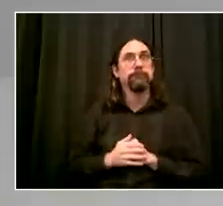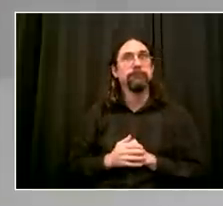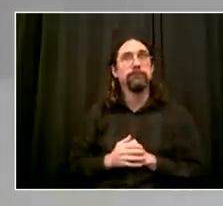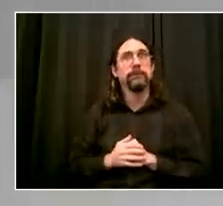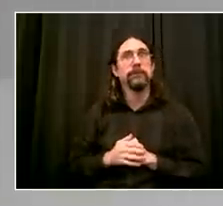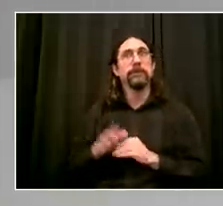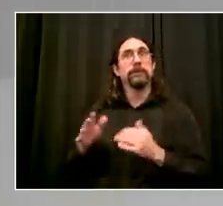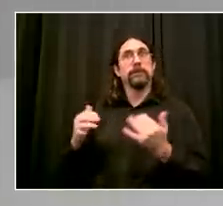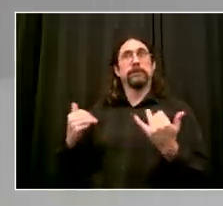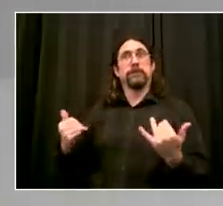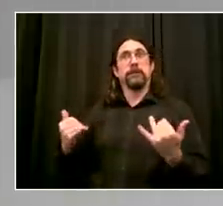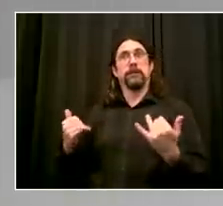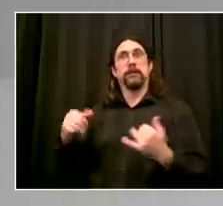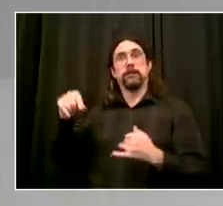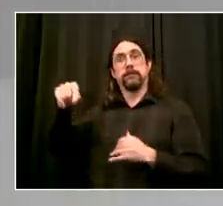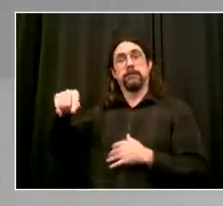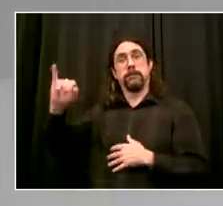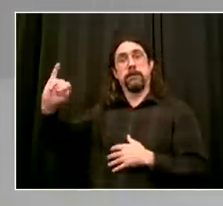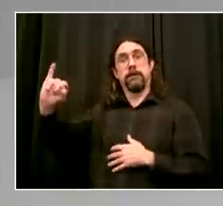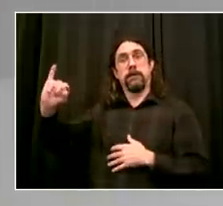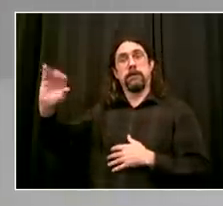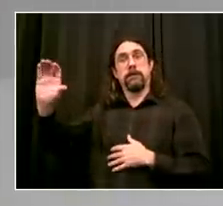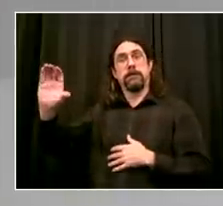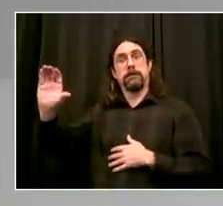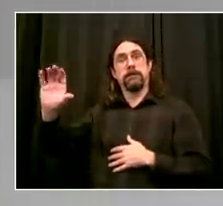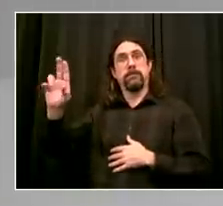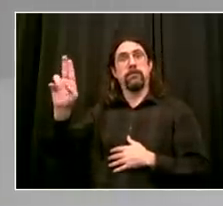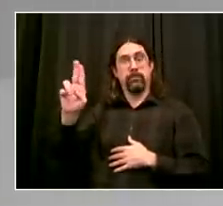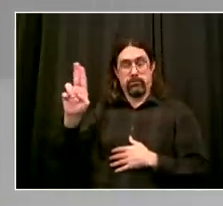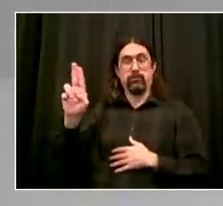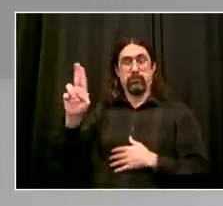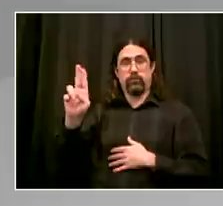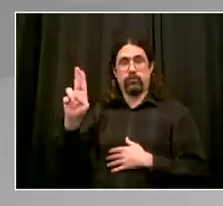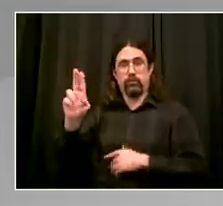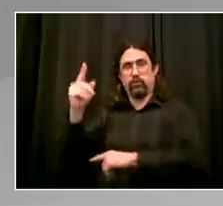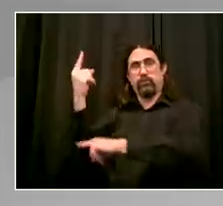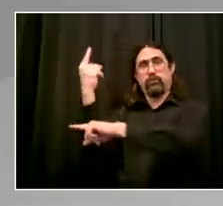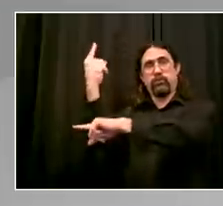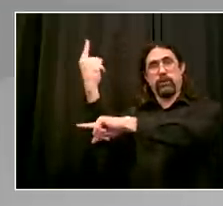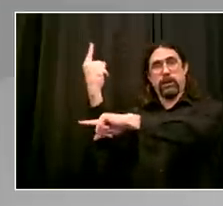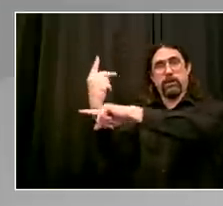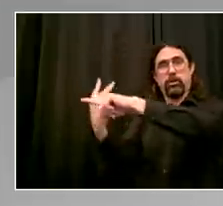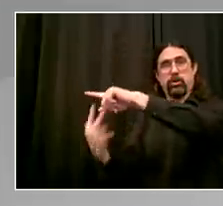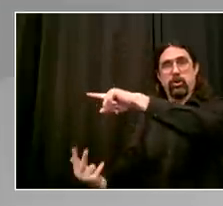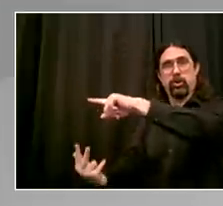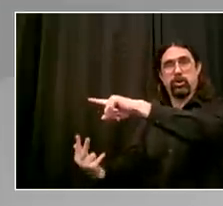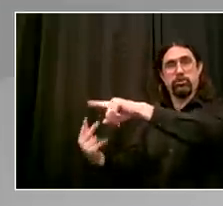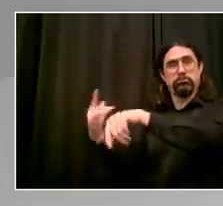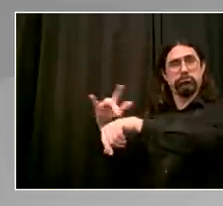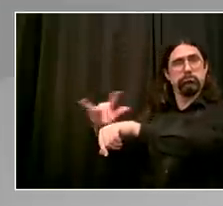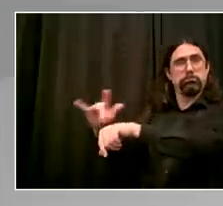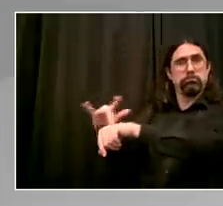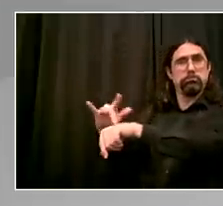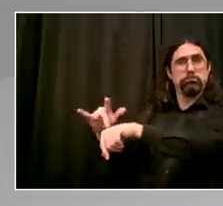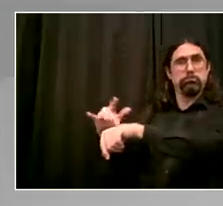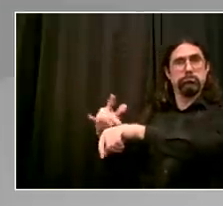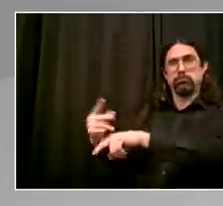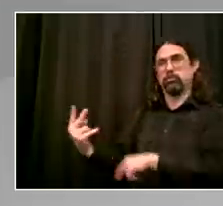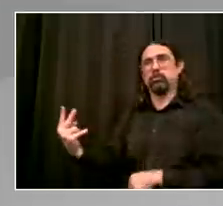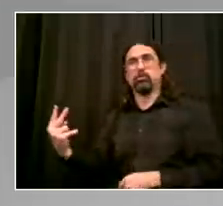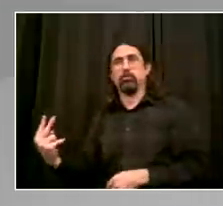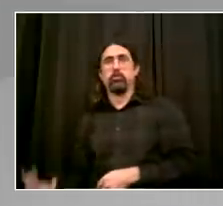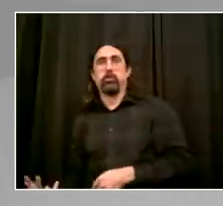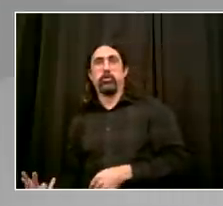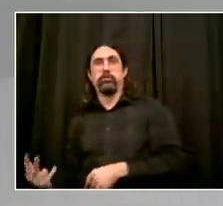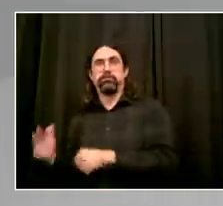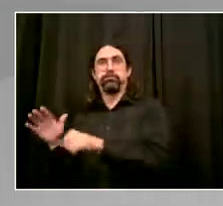medical surgical wards, and we're not overwhelmed at any of our 11 hospitals. I've talked with my colleagues at Health